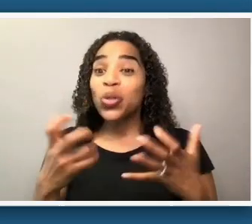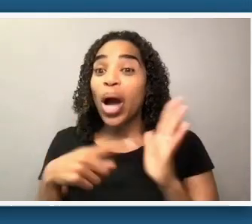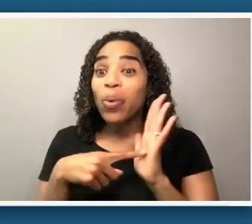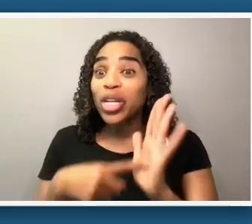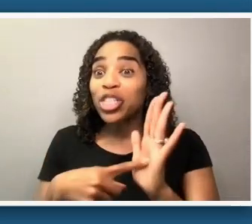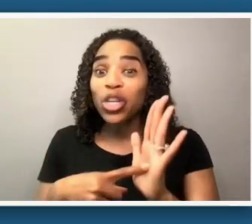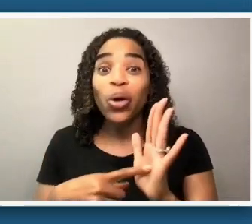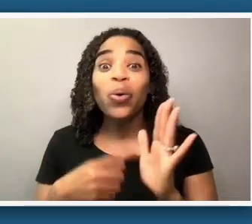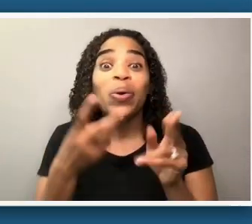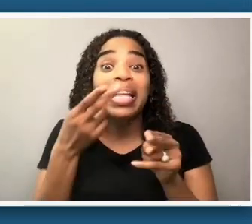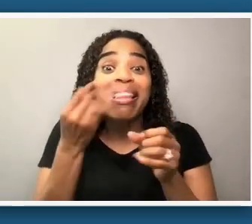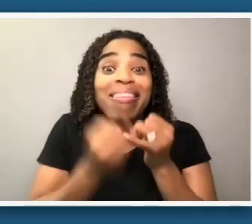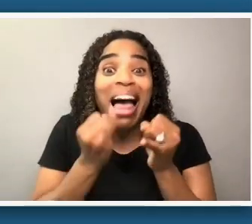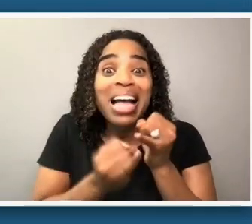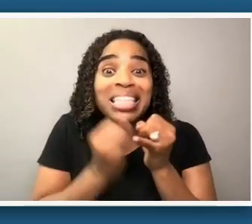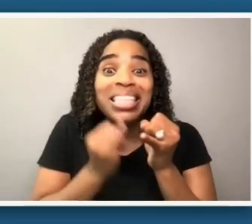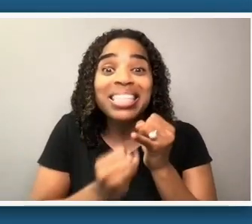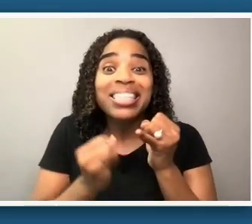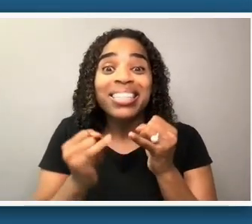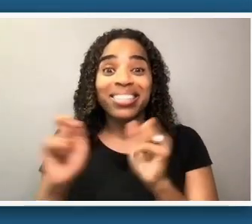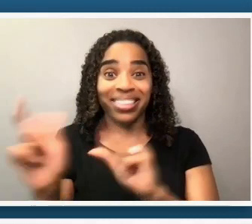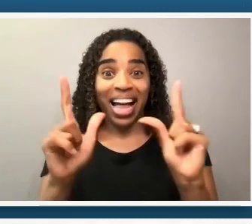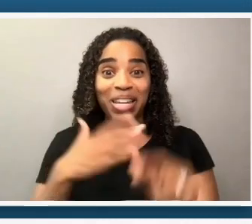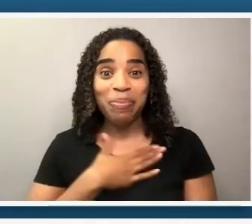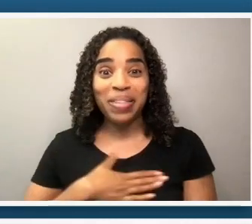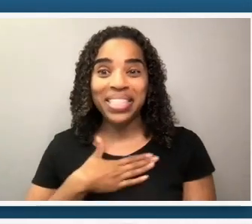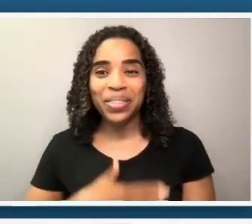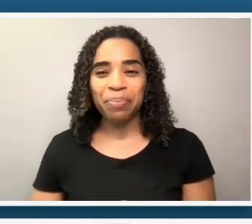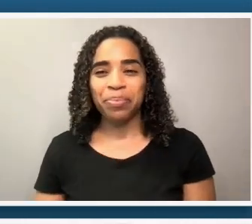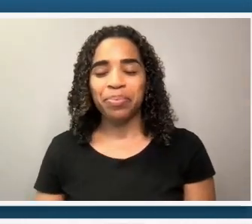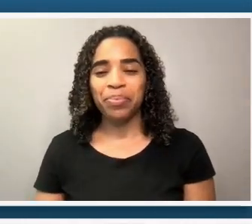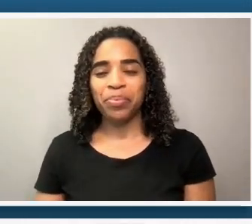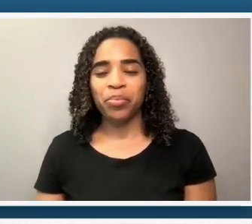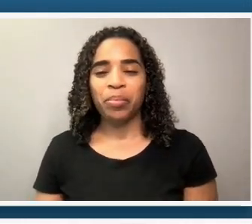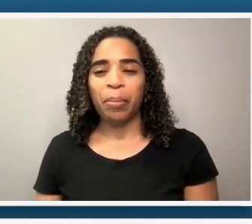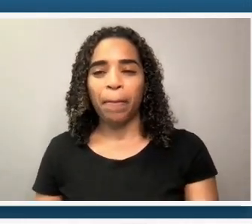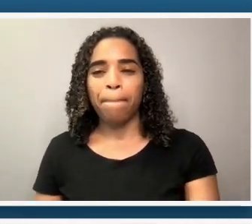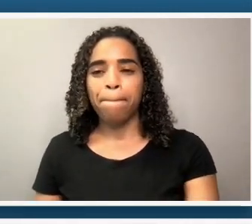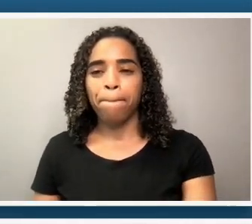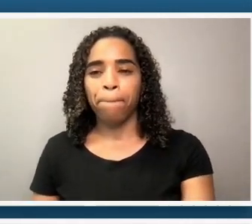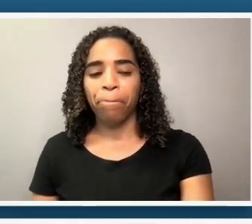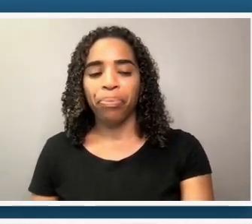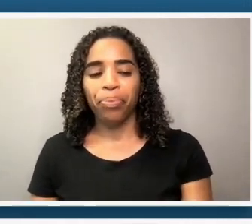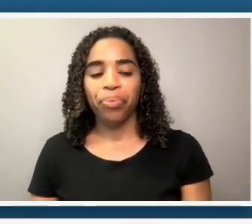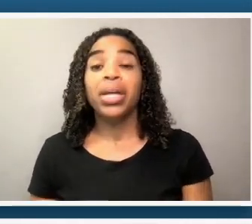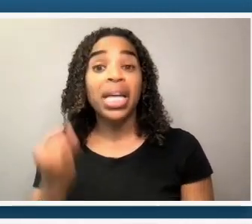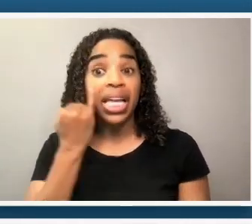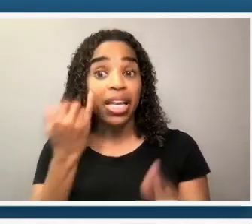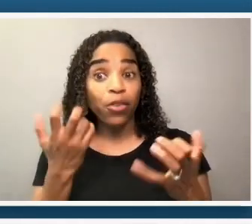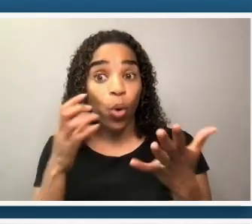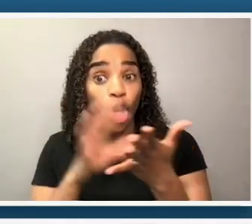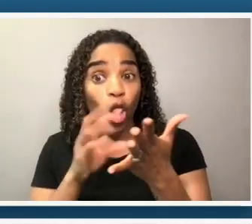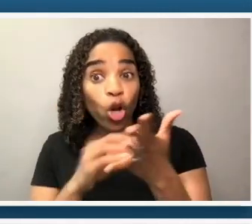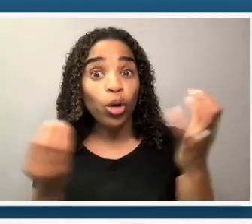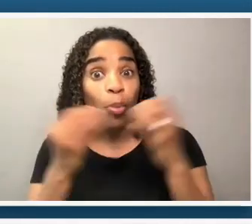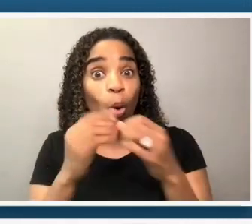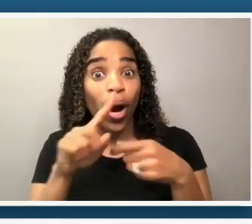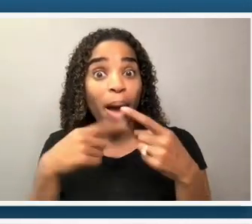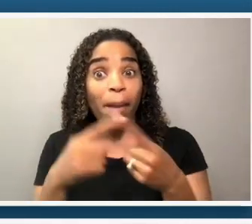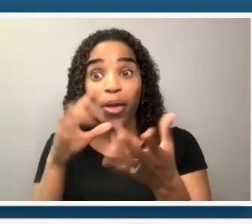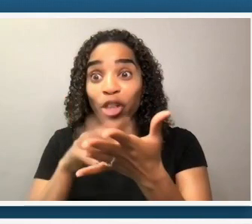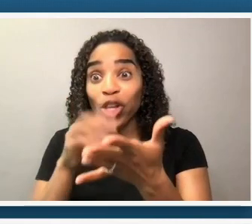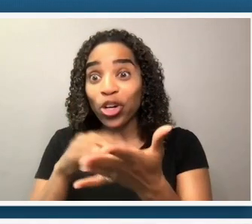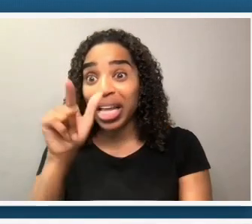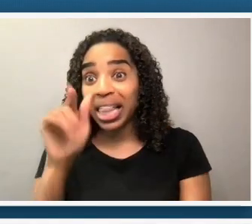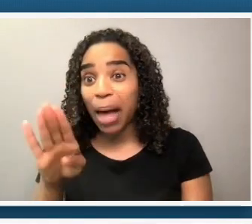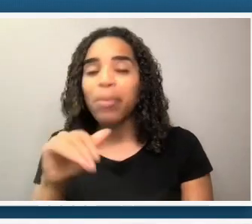notes if we could go back to the slideshow. The first is, if you'd like to learn more about using the Learning Lab, don't